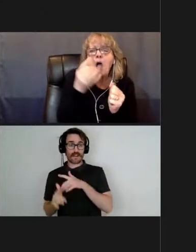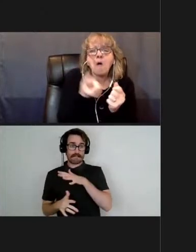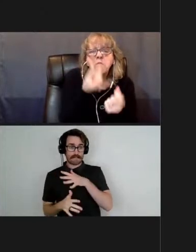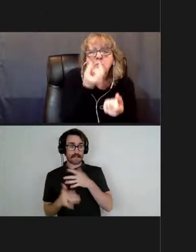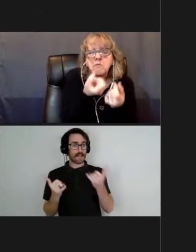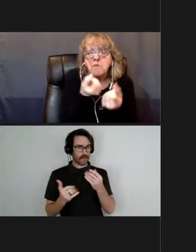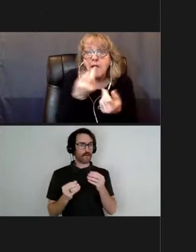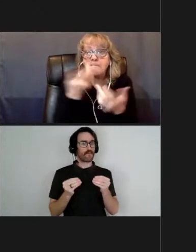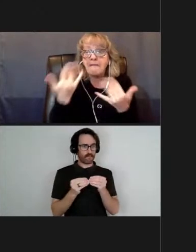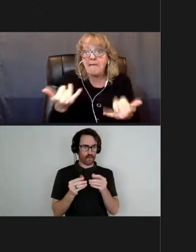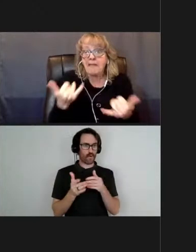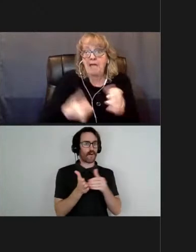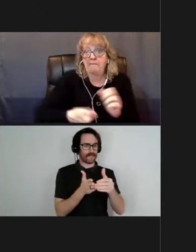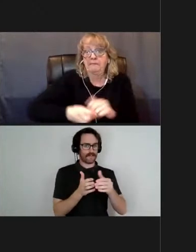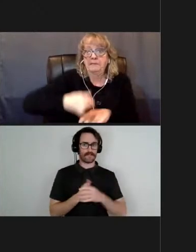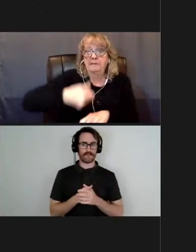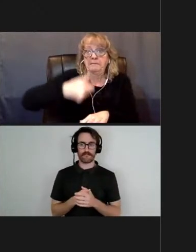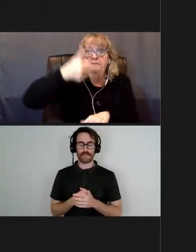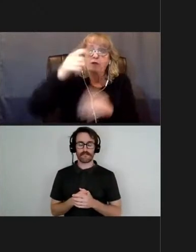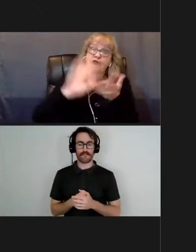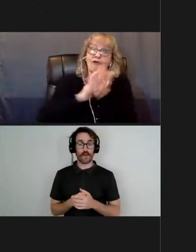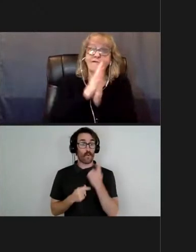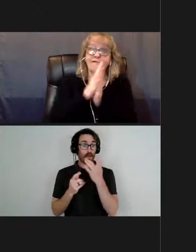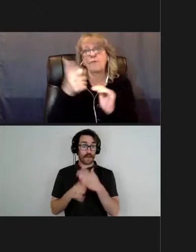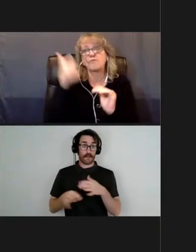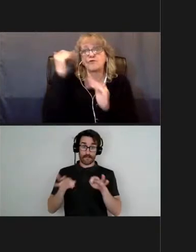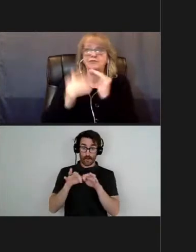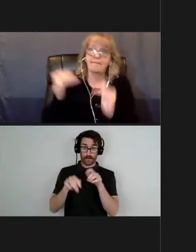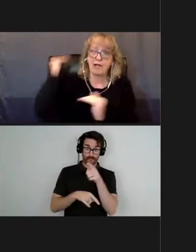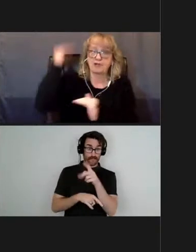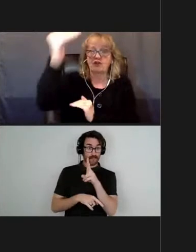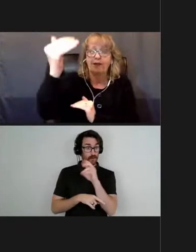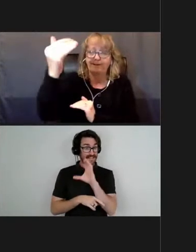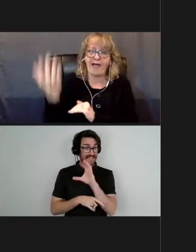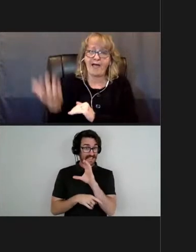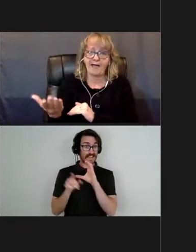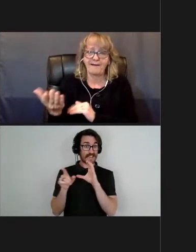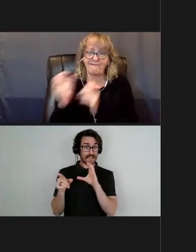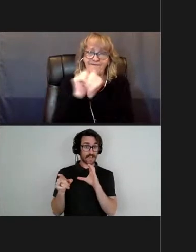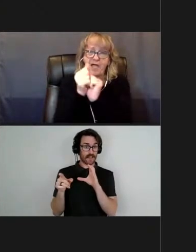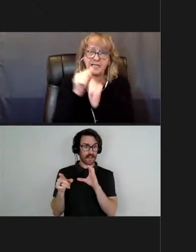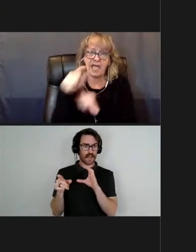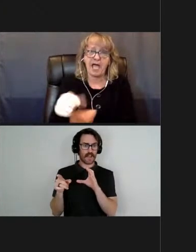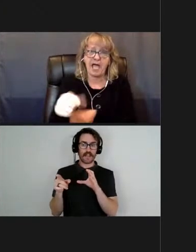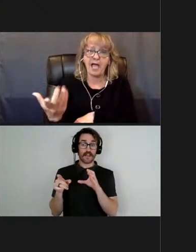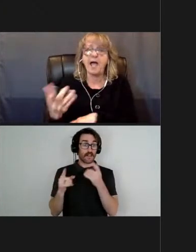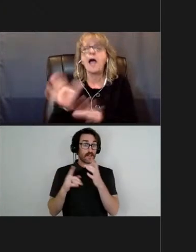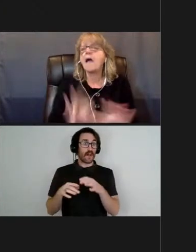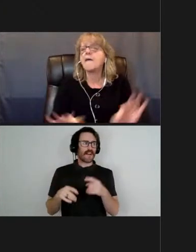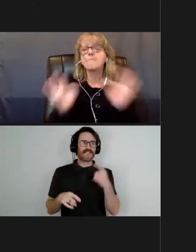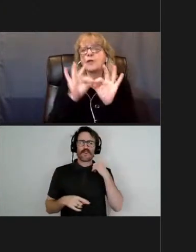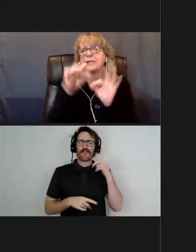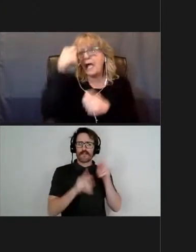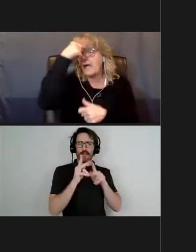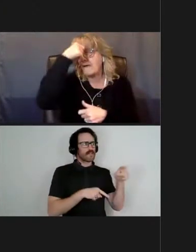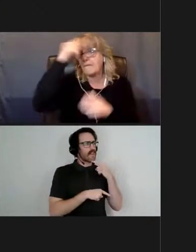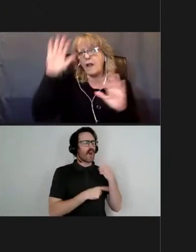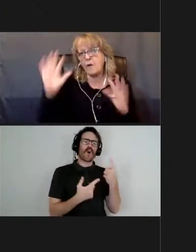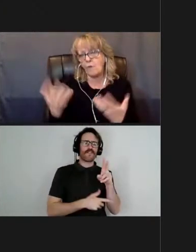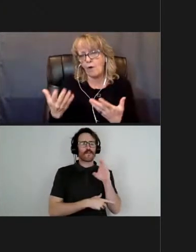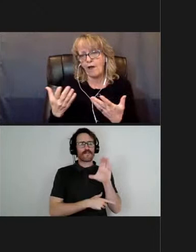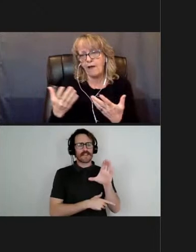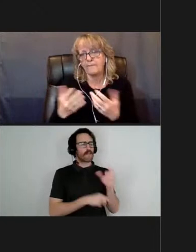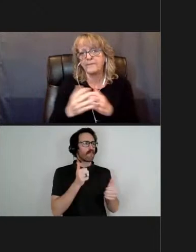The thing about this, though, is that, and I hear this from people that, oh, it's VOCs